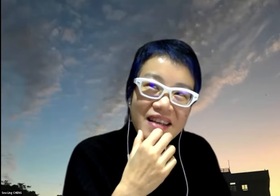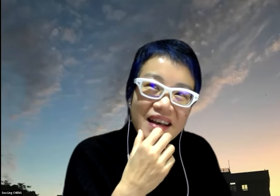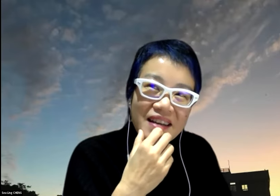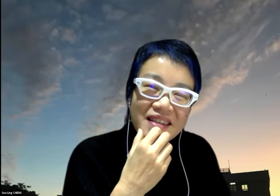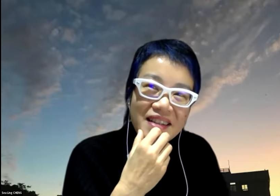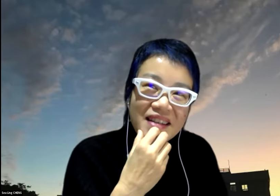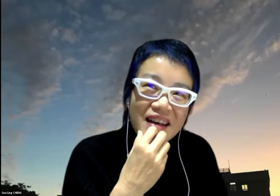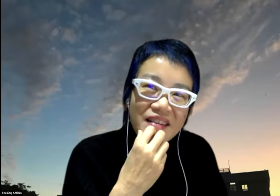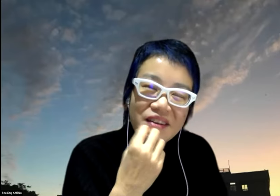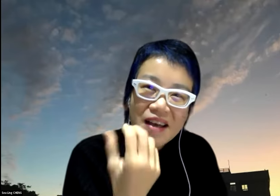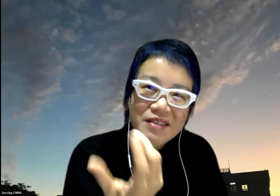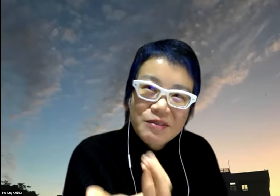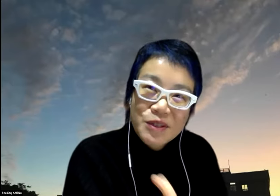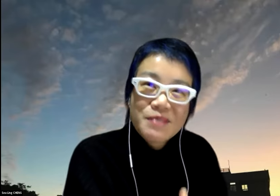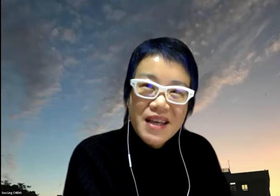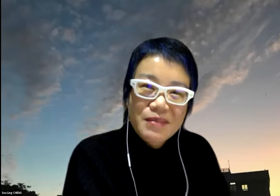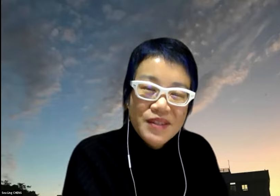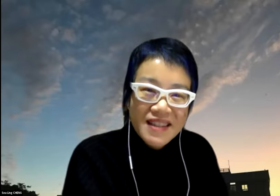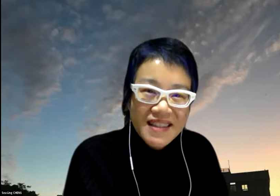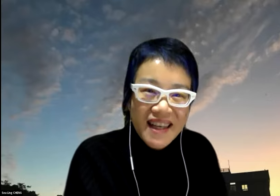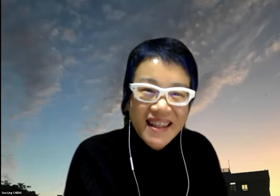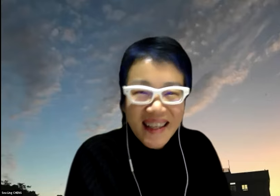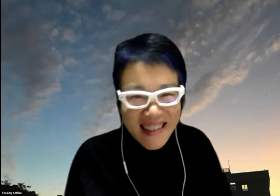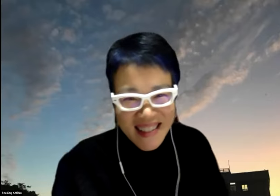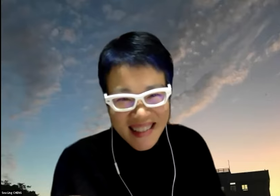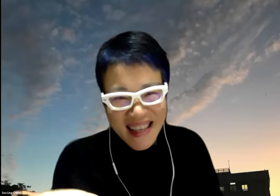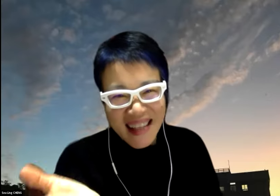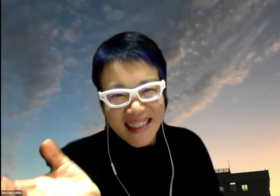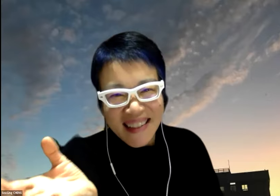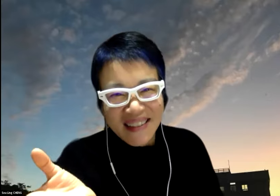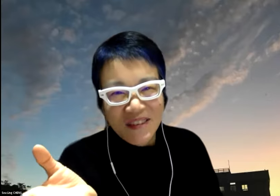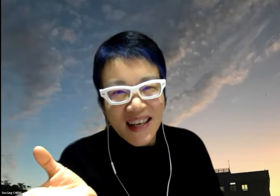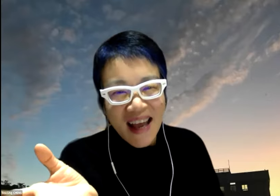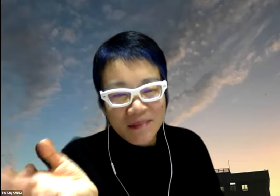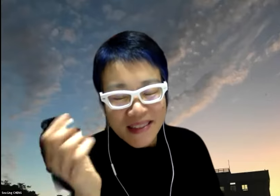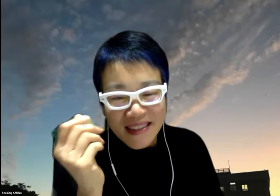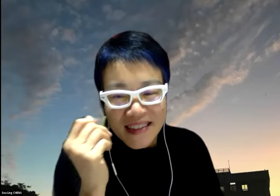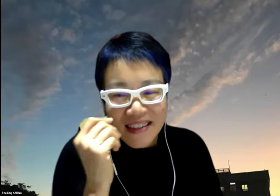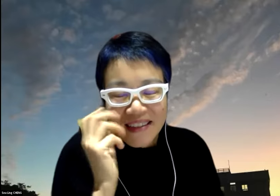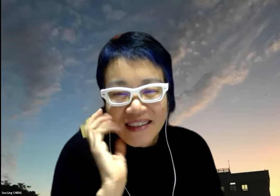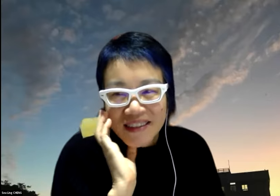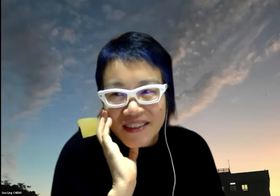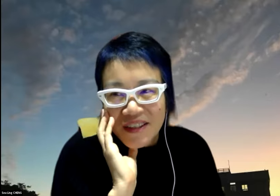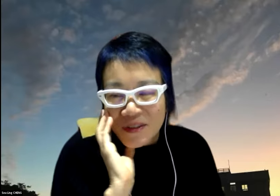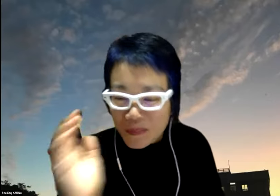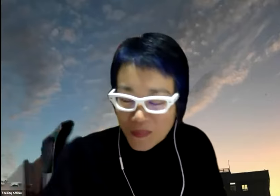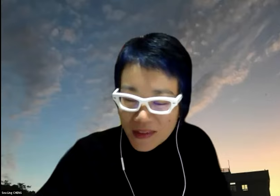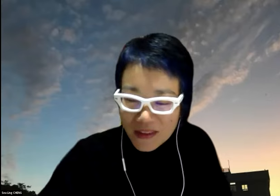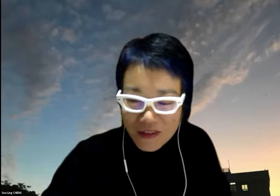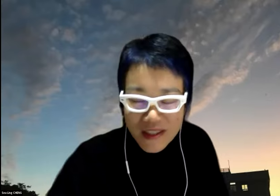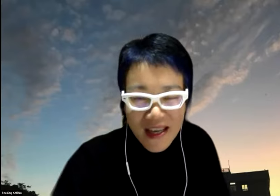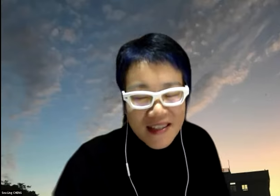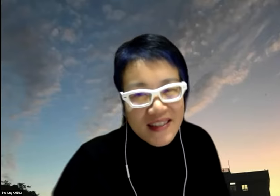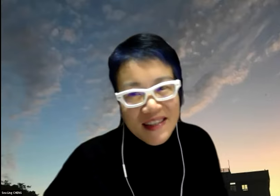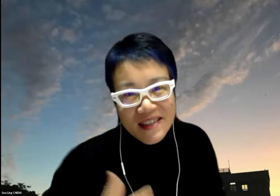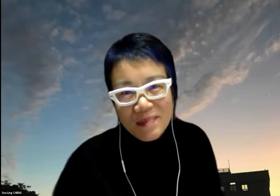because I thought I wouldn't be able to understand exactly what happened. So